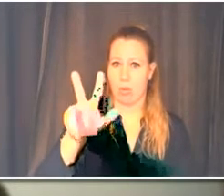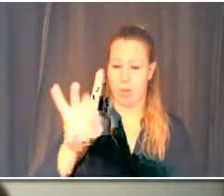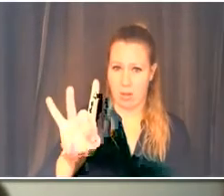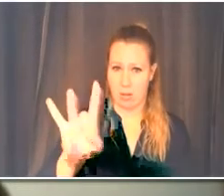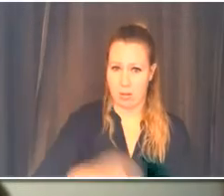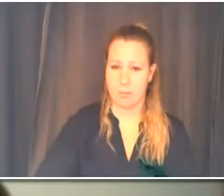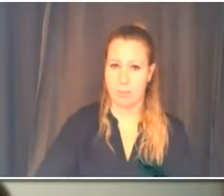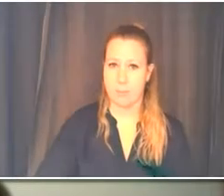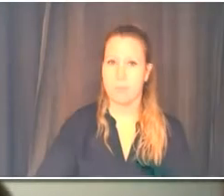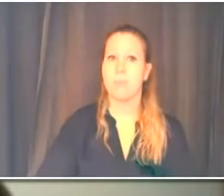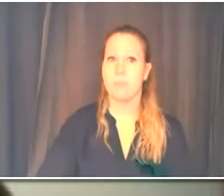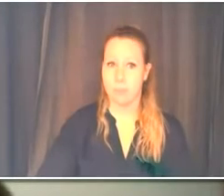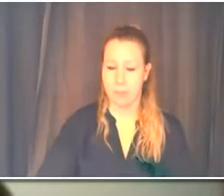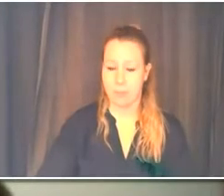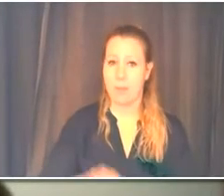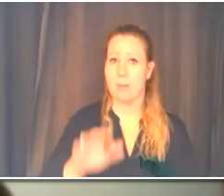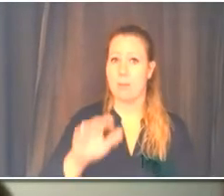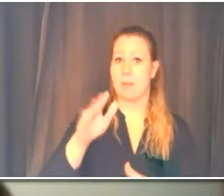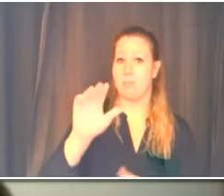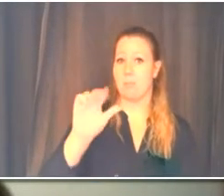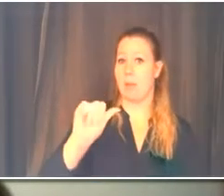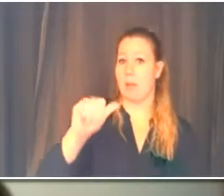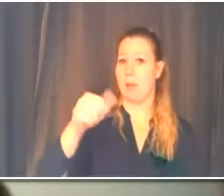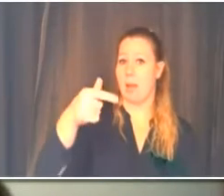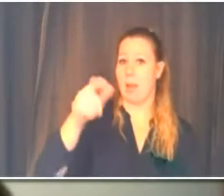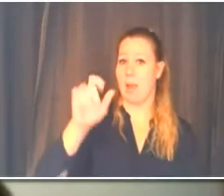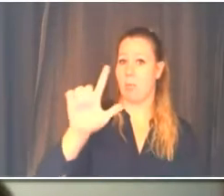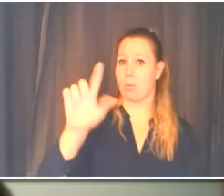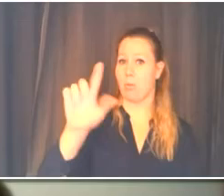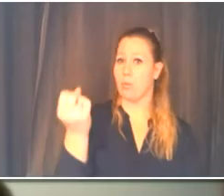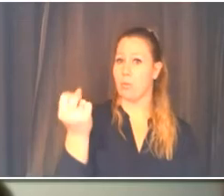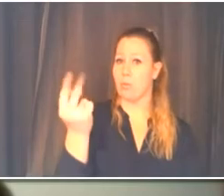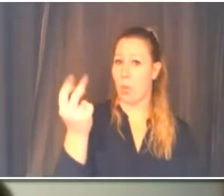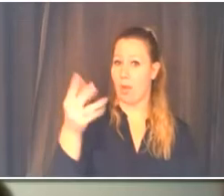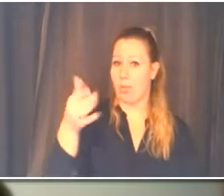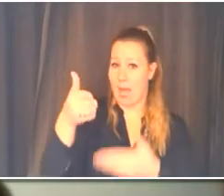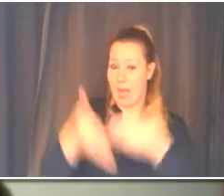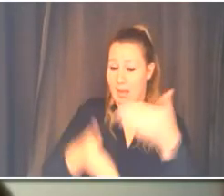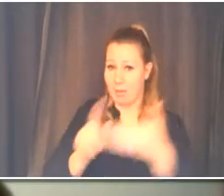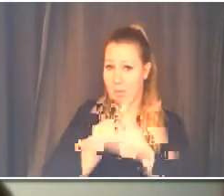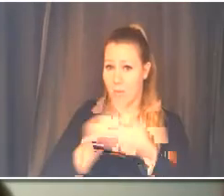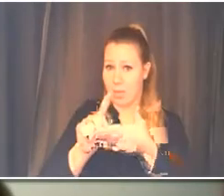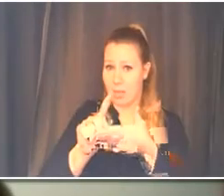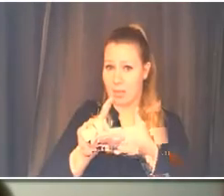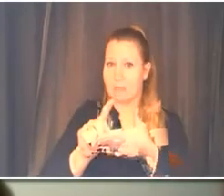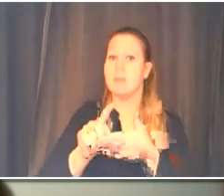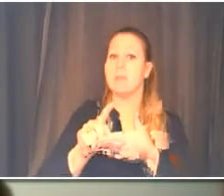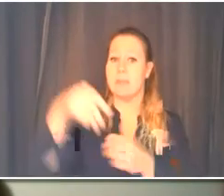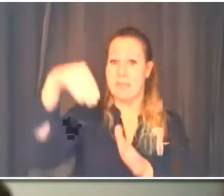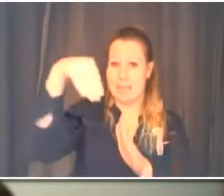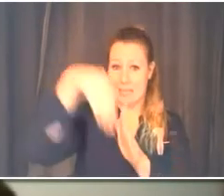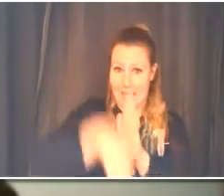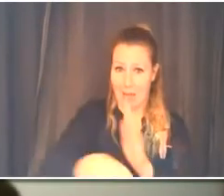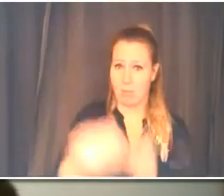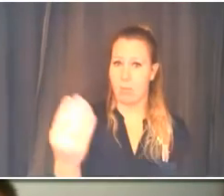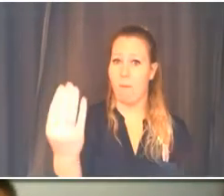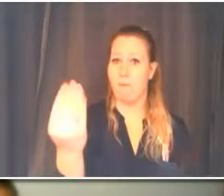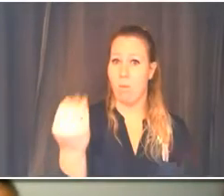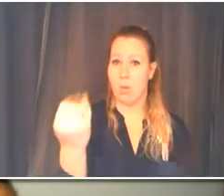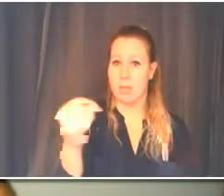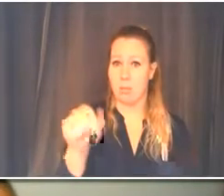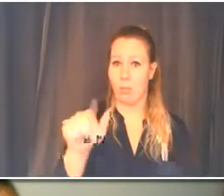down 154 then the week ending April 19th domestic incident reports were